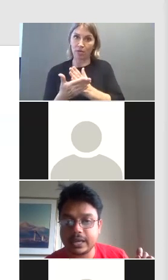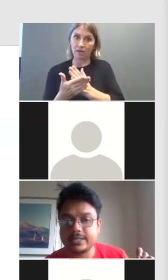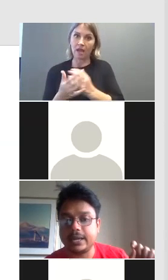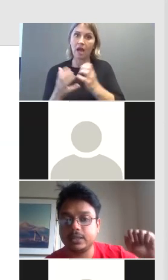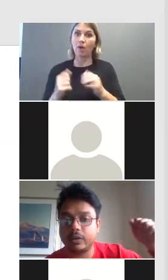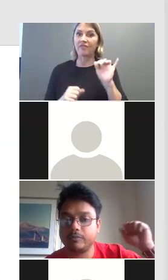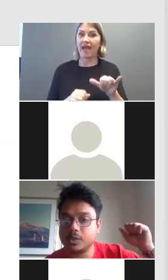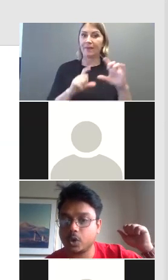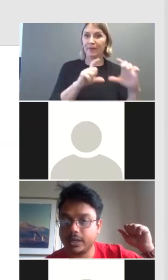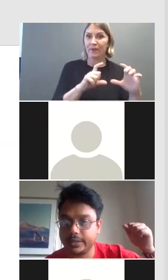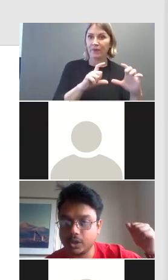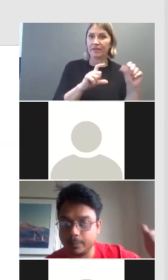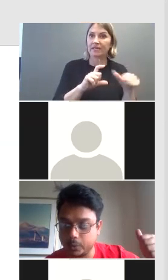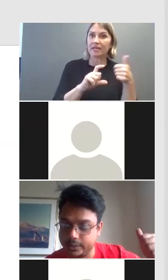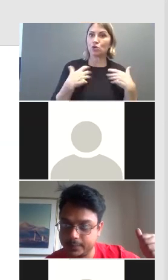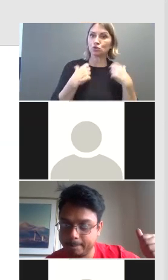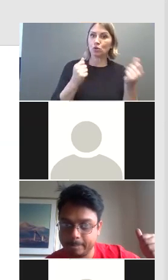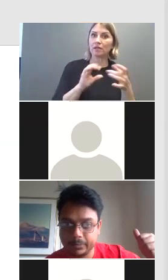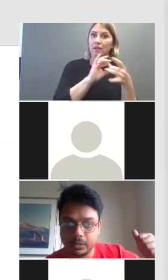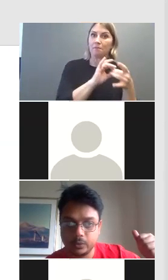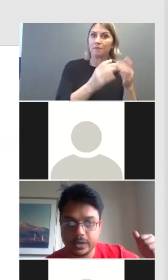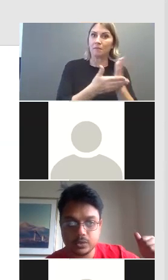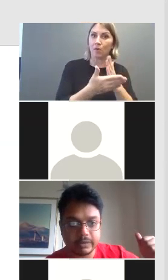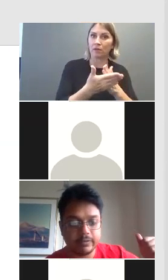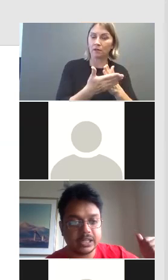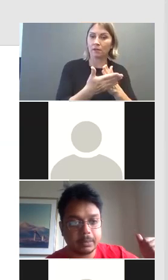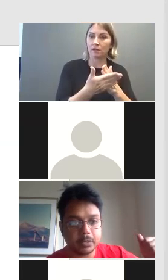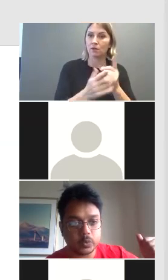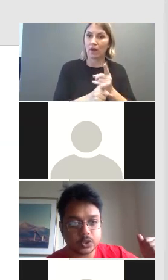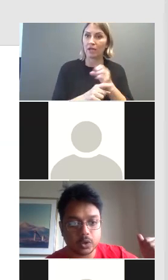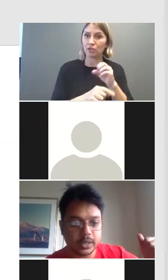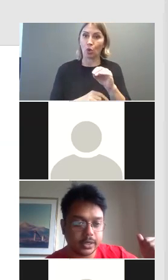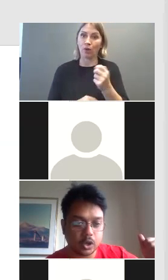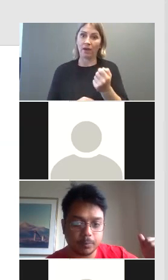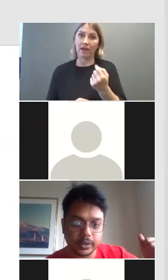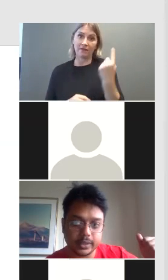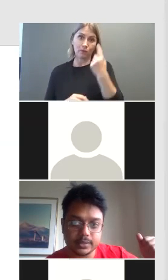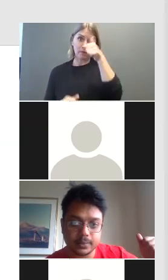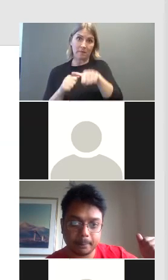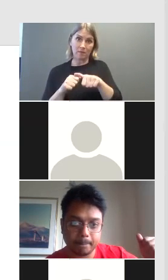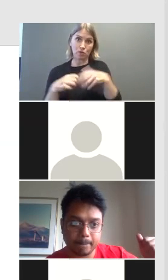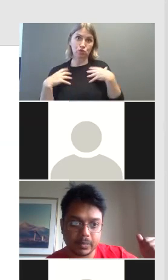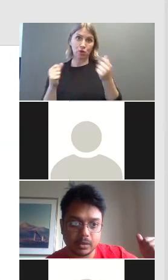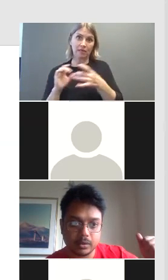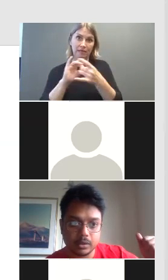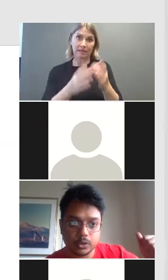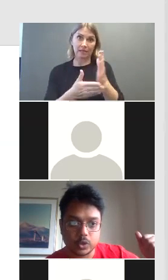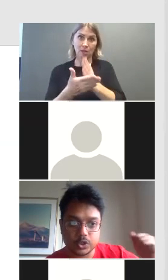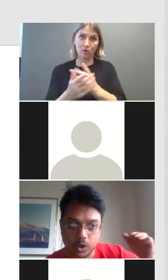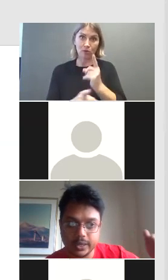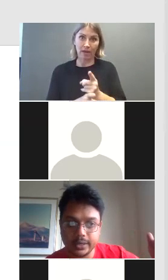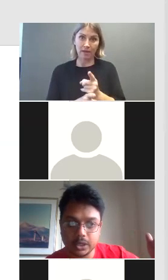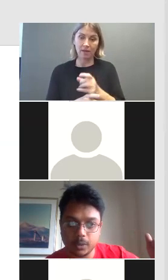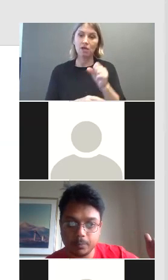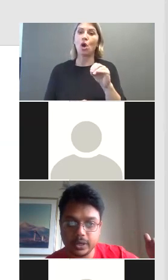want this as another one of my strongly connected component, right? So everyone remembers what a strongly connected component is.